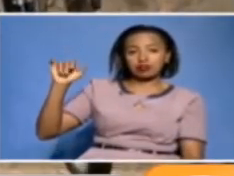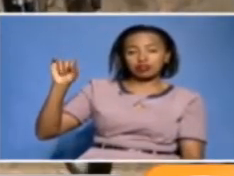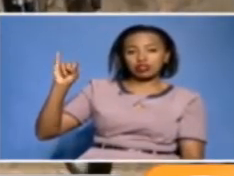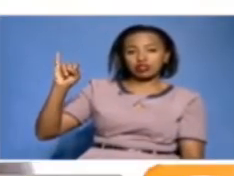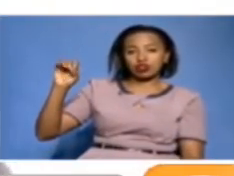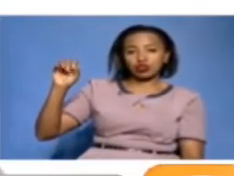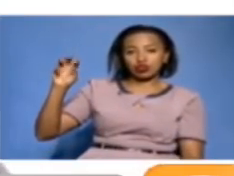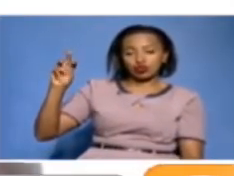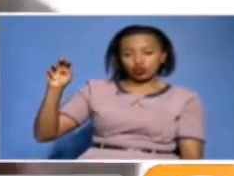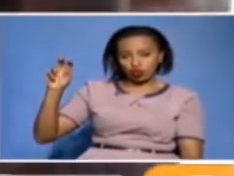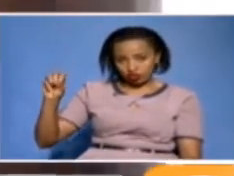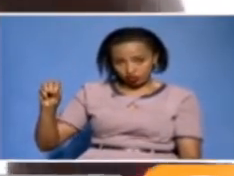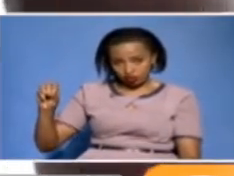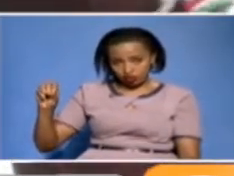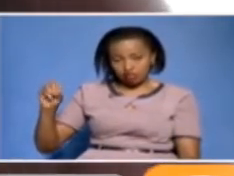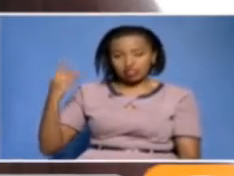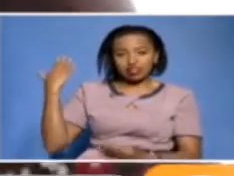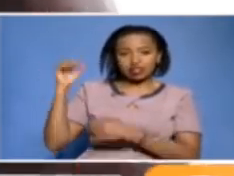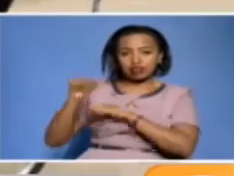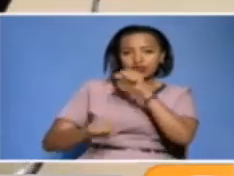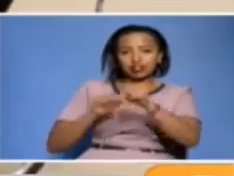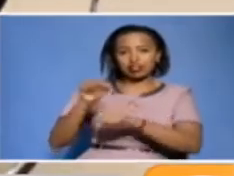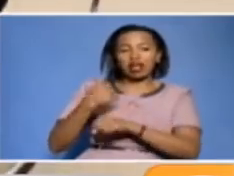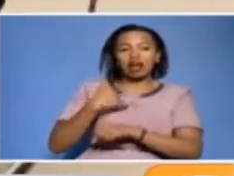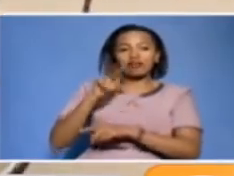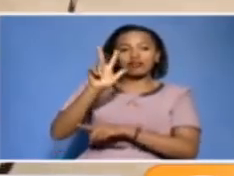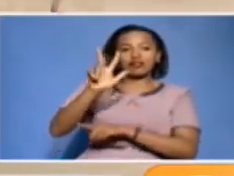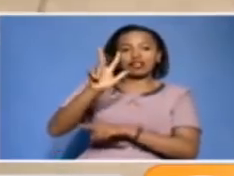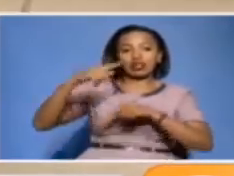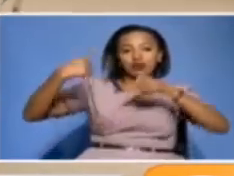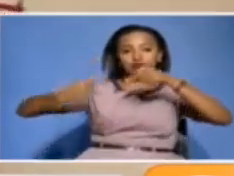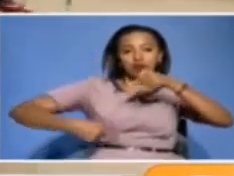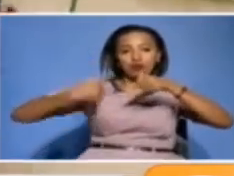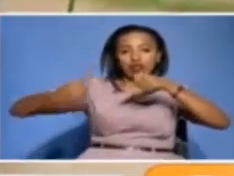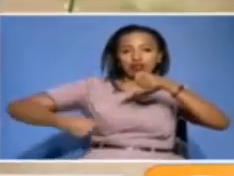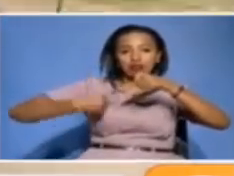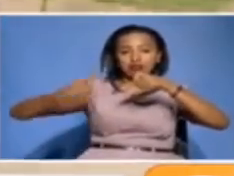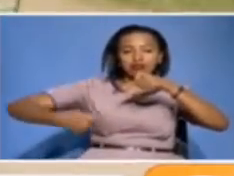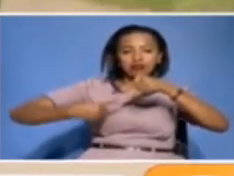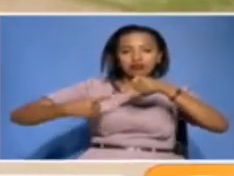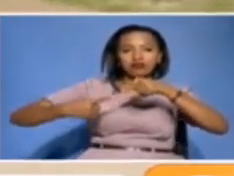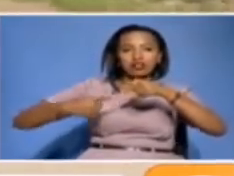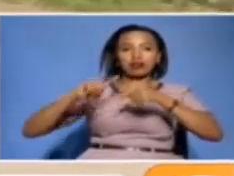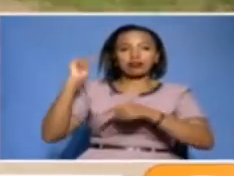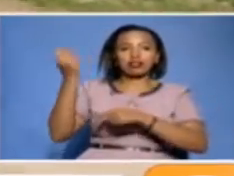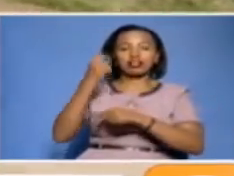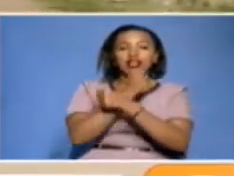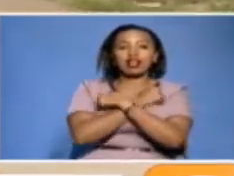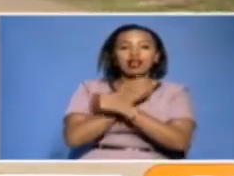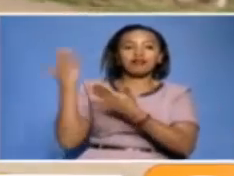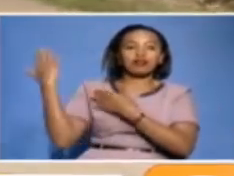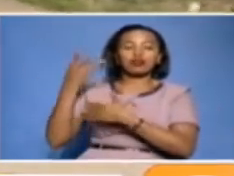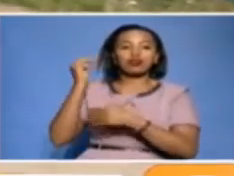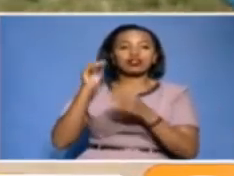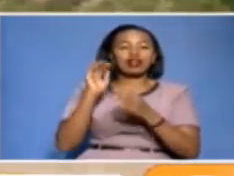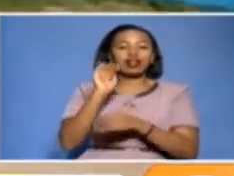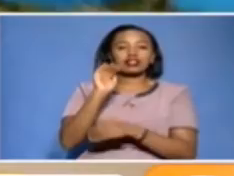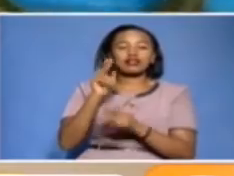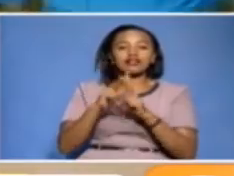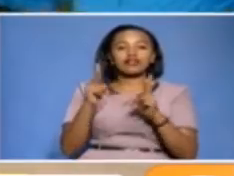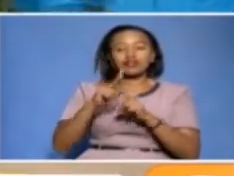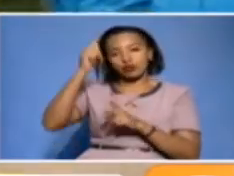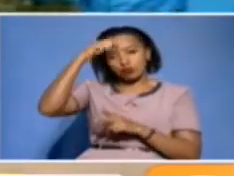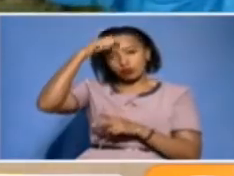matatu na kifaa cha kuongeza mwendo. The president loved it. He loved it. He said he was asking very intelligent questions and I was